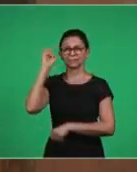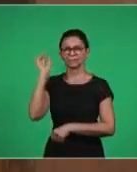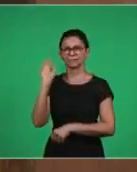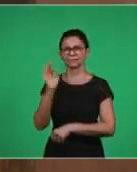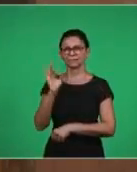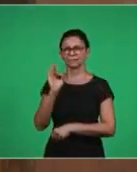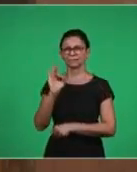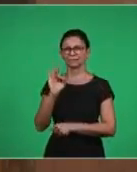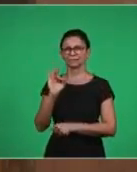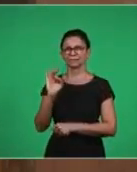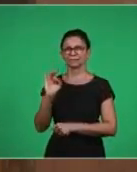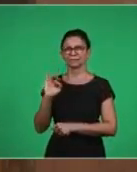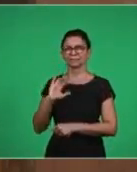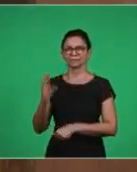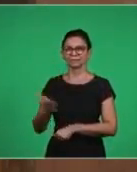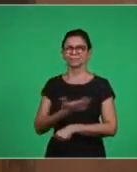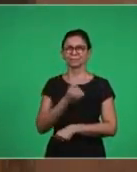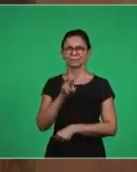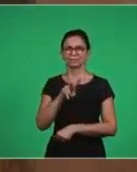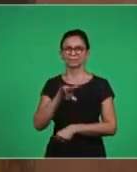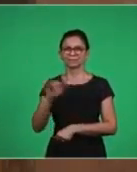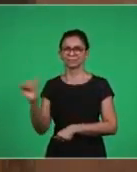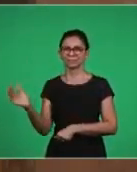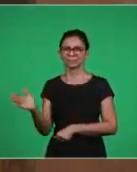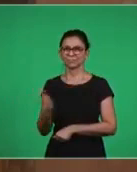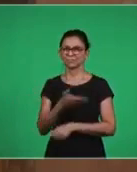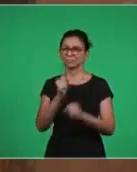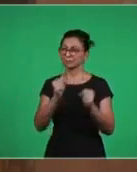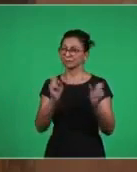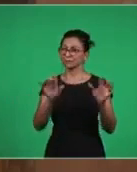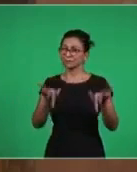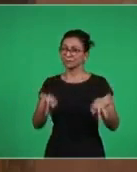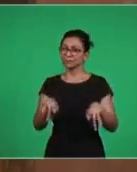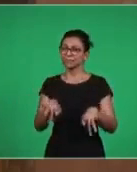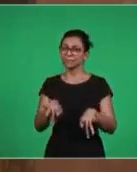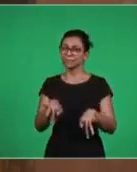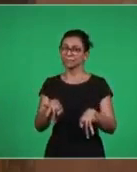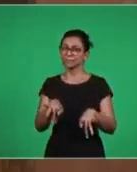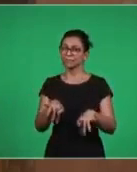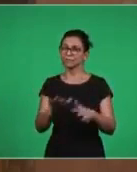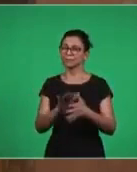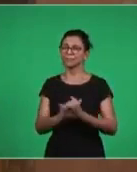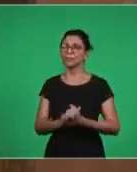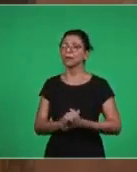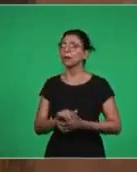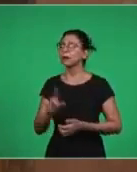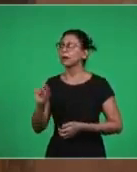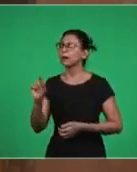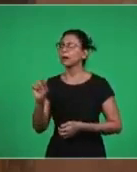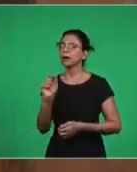Lord surely is going to operate great salvation. So now, can we come to the end? Do you have any word?